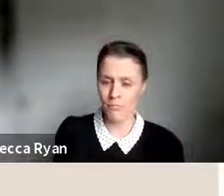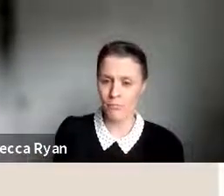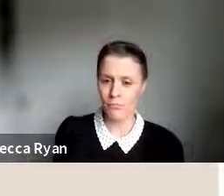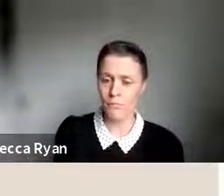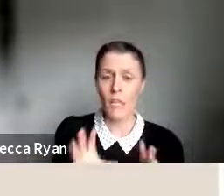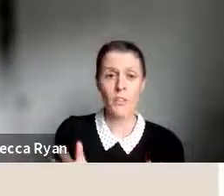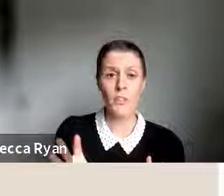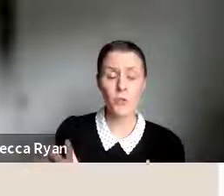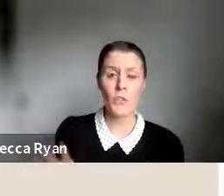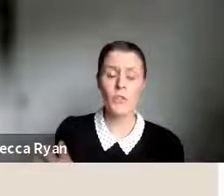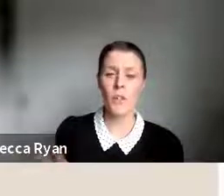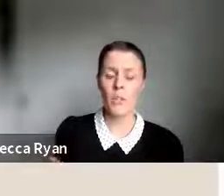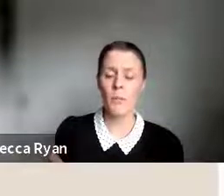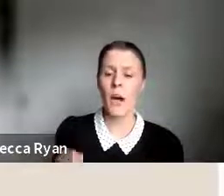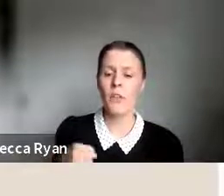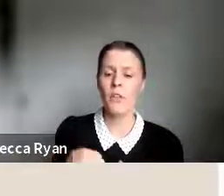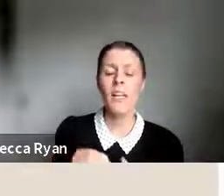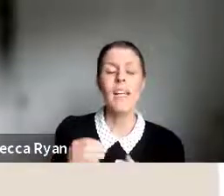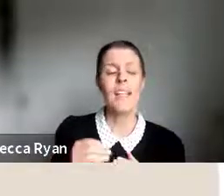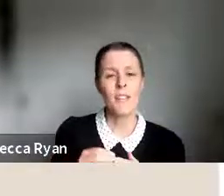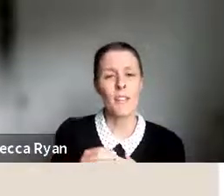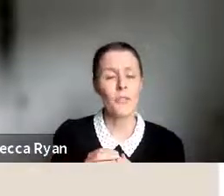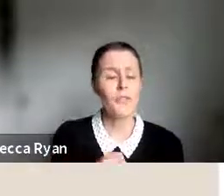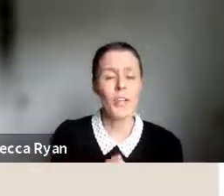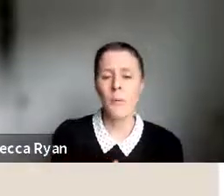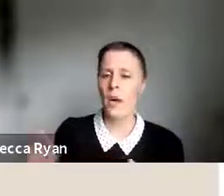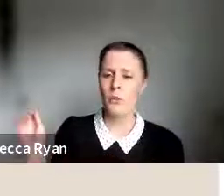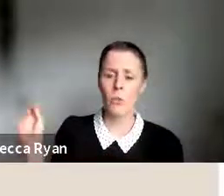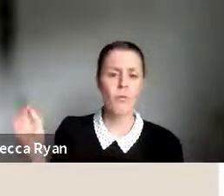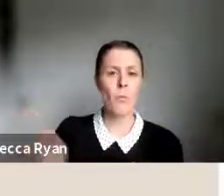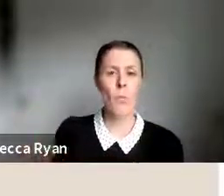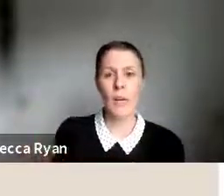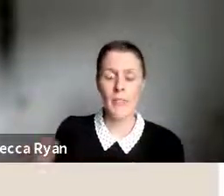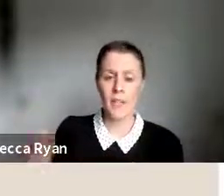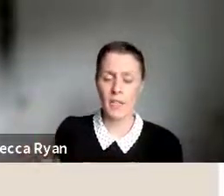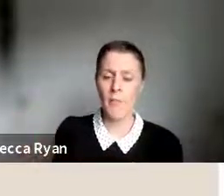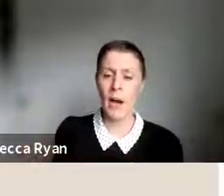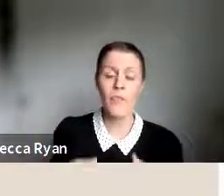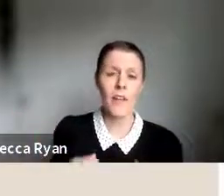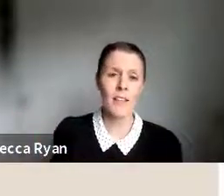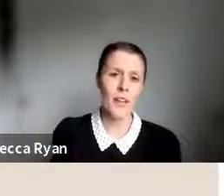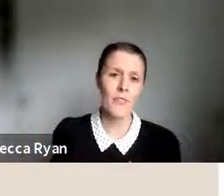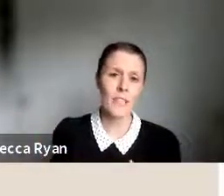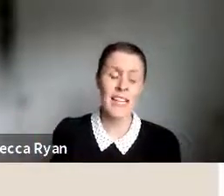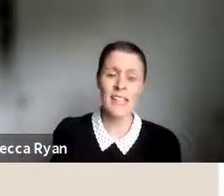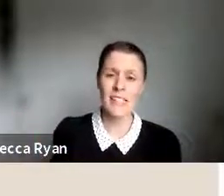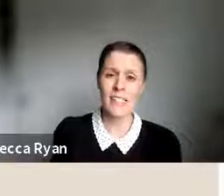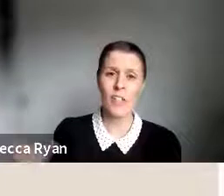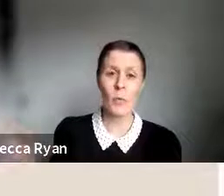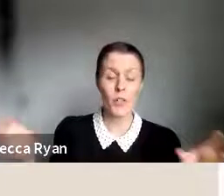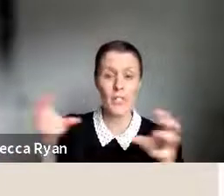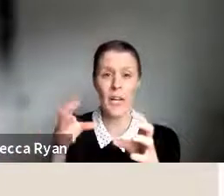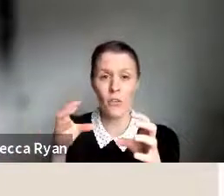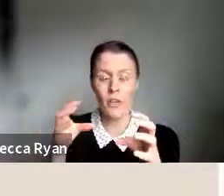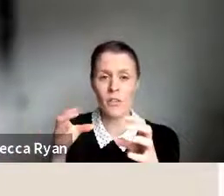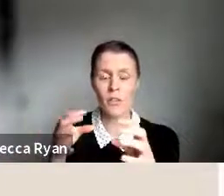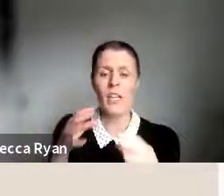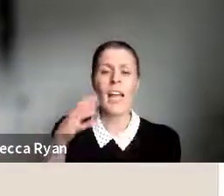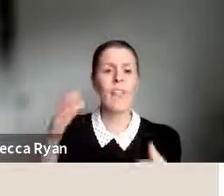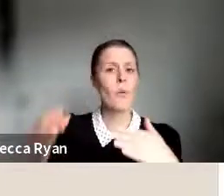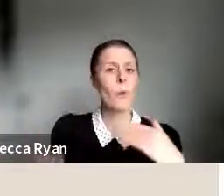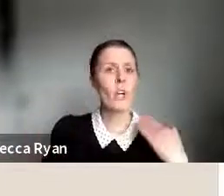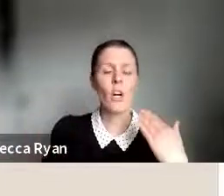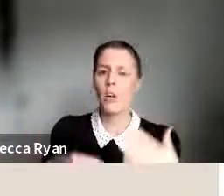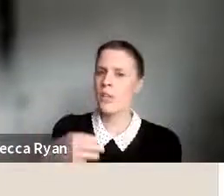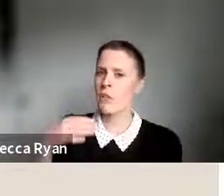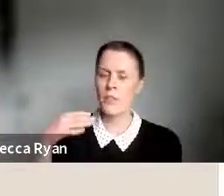million. This is what started the pause. Yes, it is very possible for more cases to come out. In fact, the FDA and CDC worked together on this,